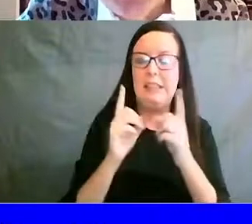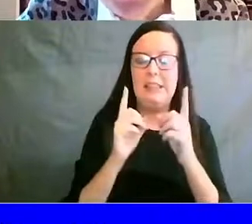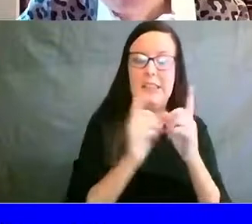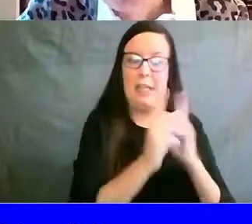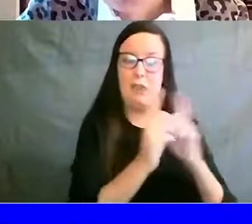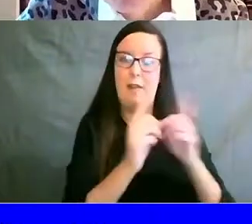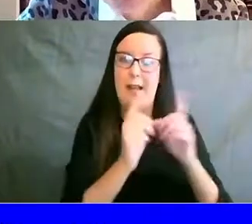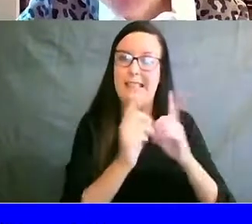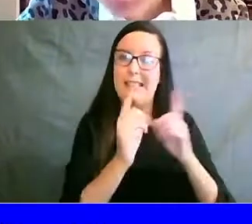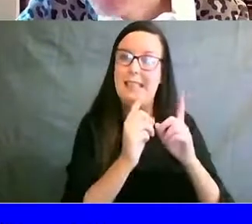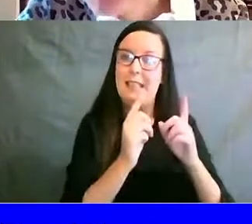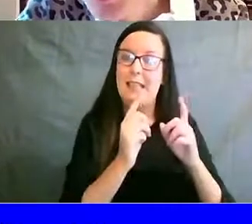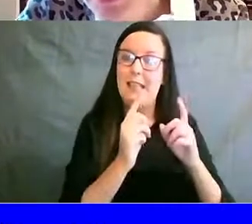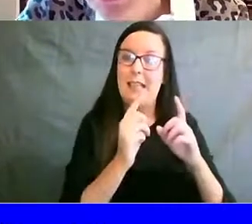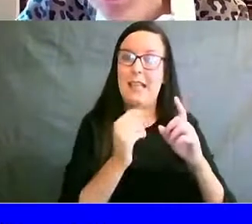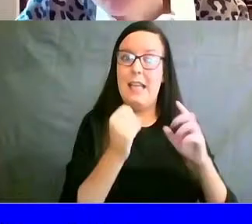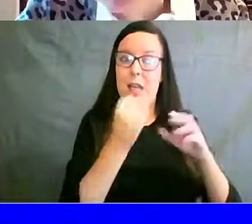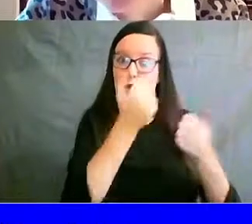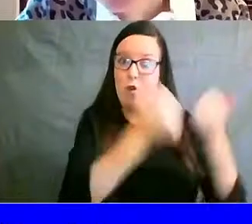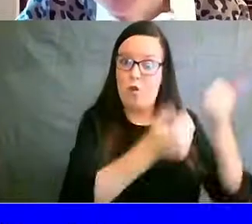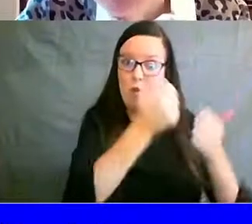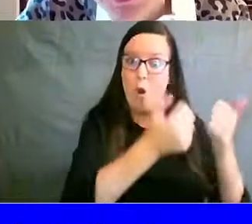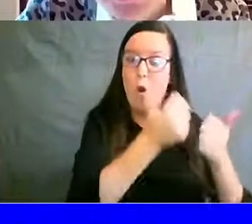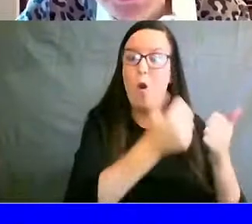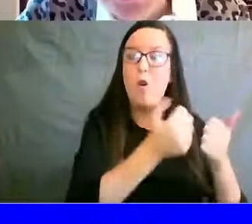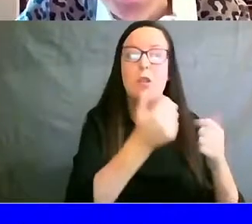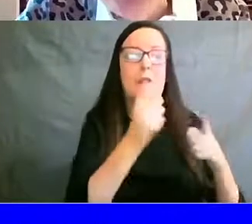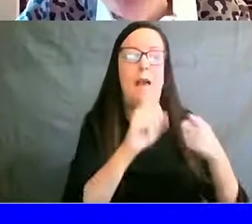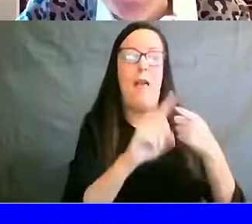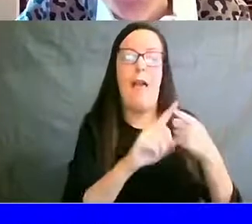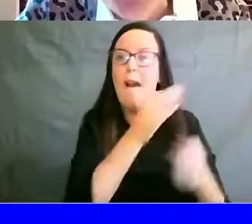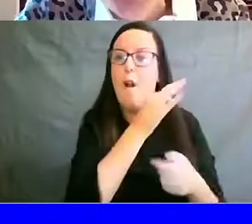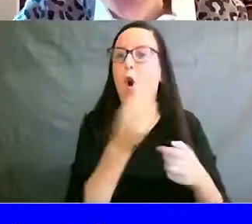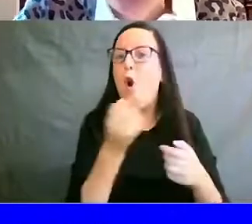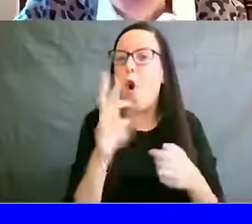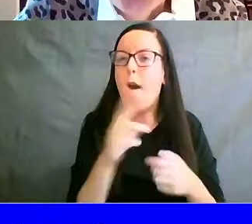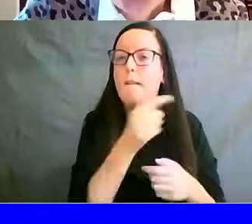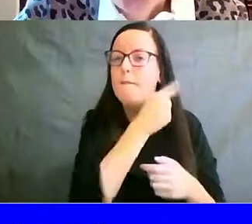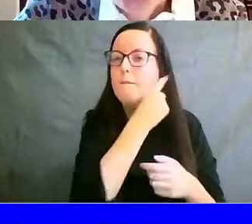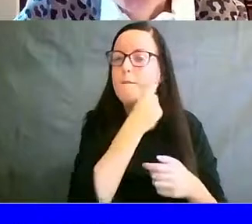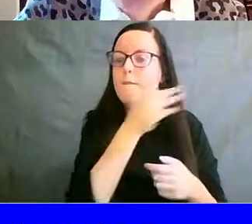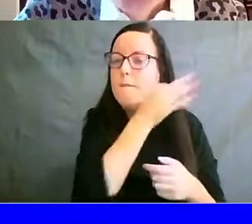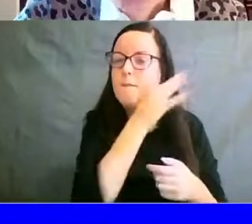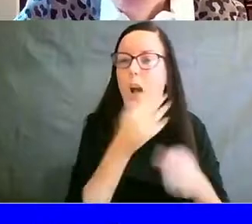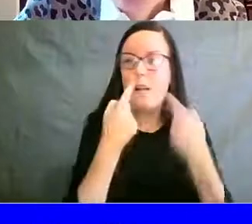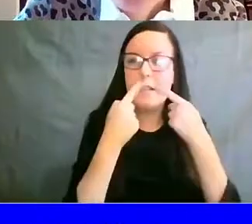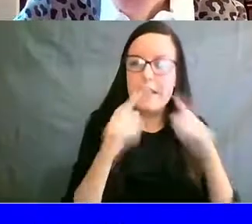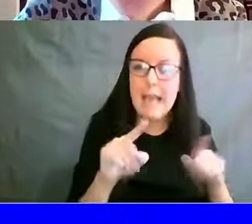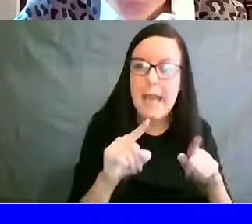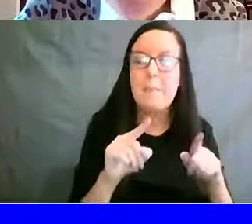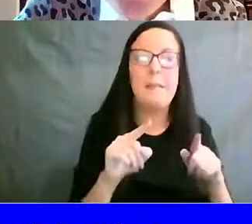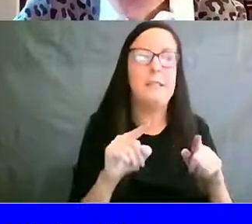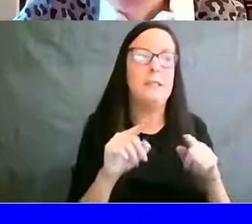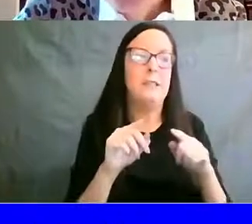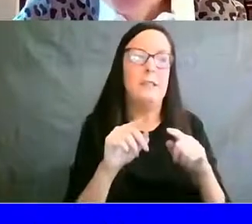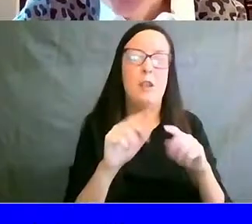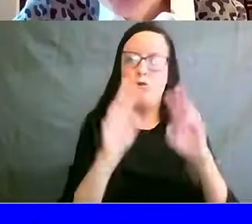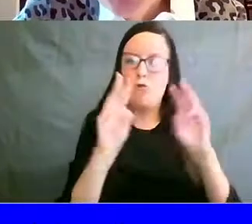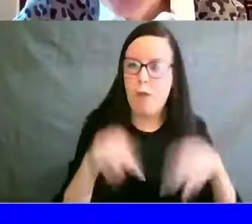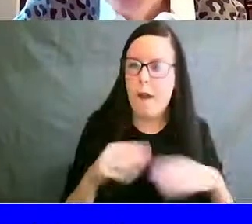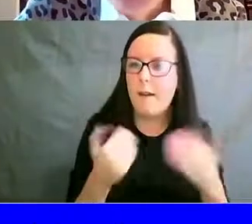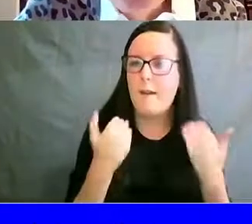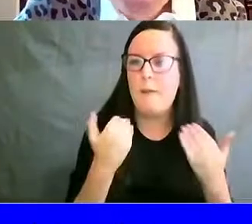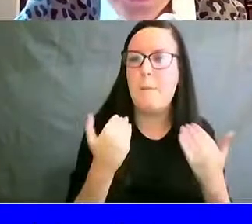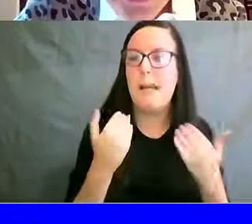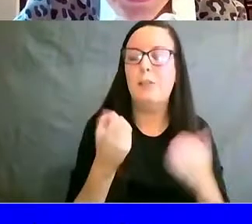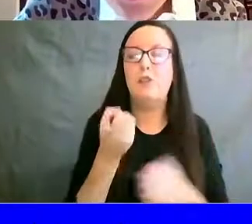support service and putting in false statements or misleading information. Or there's another offence of ill